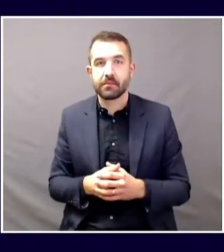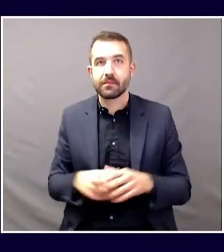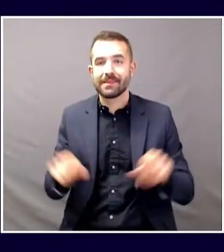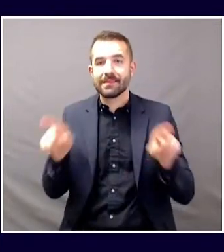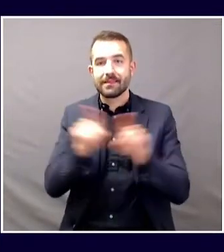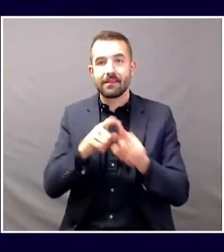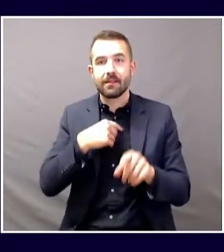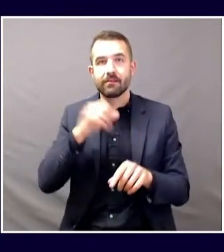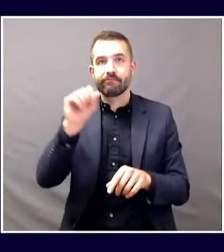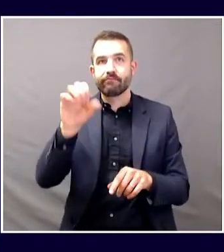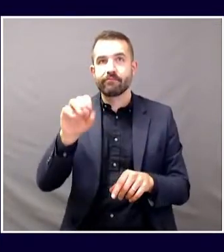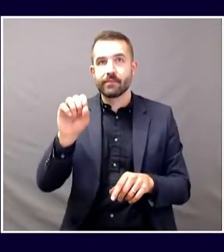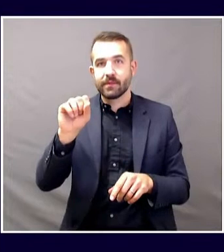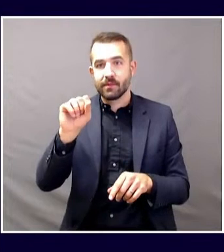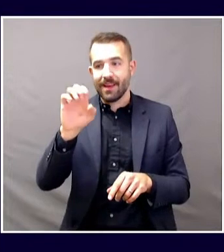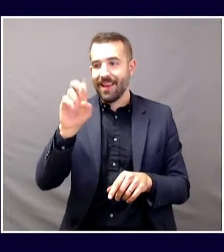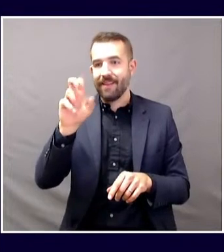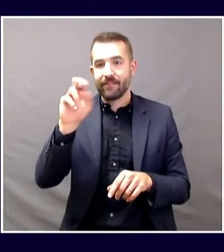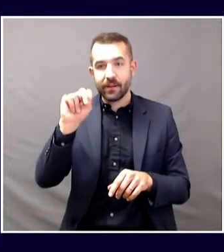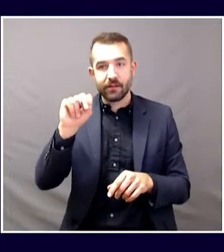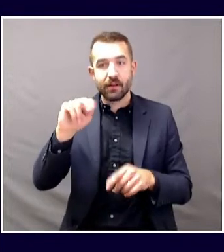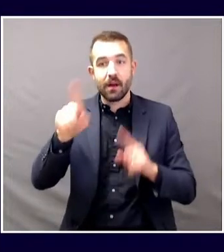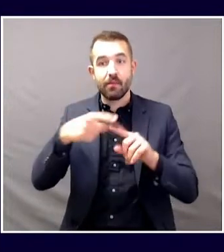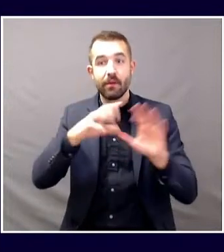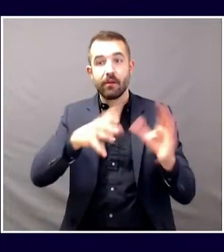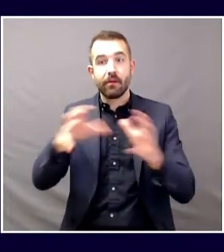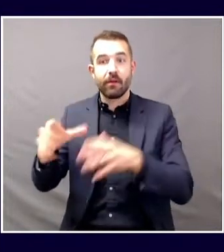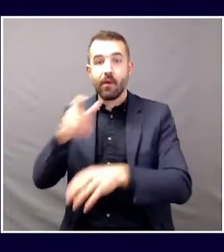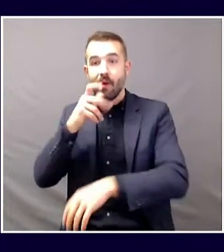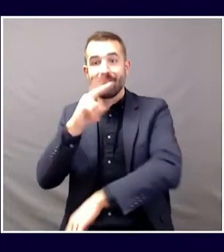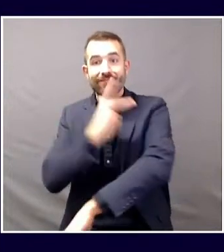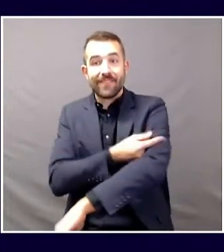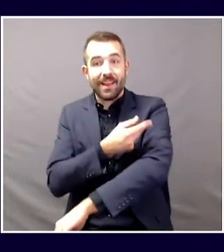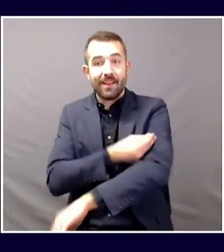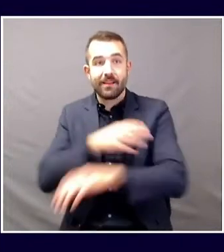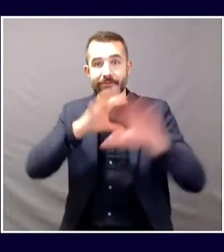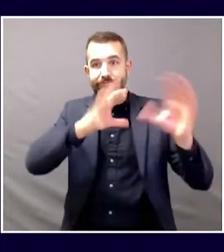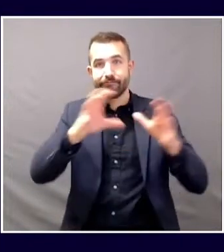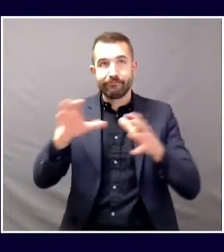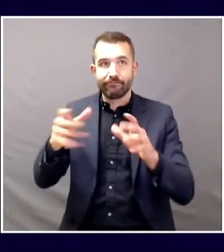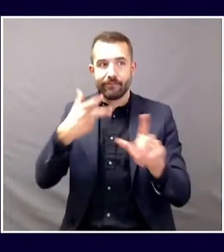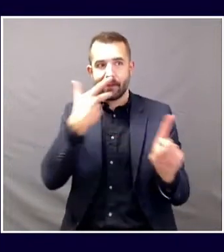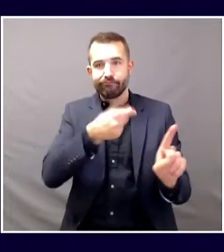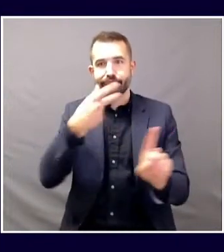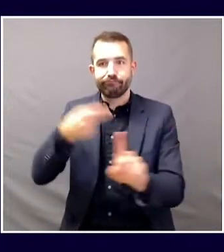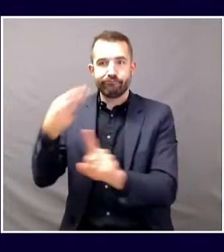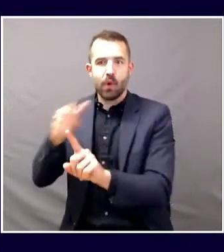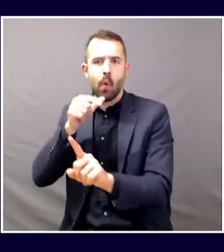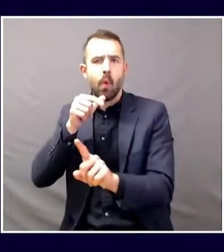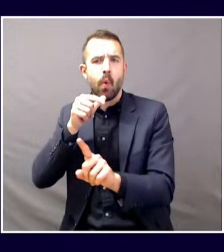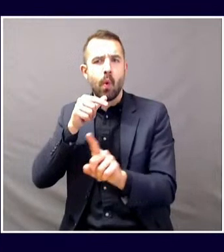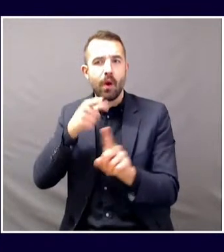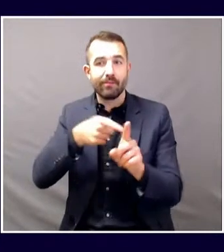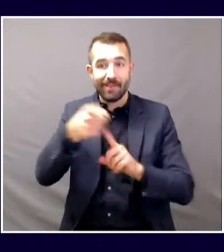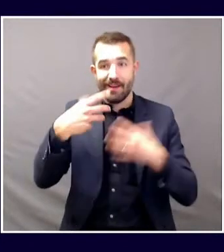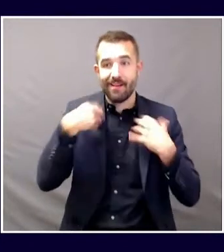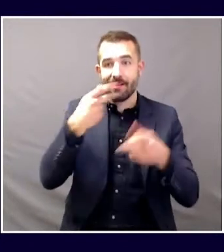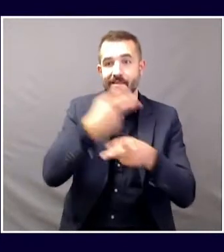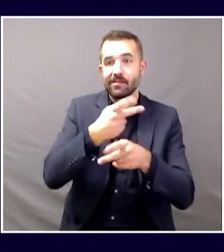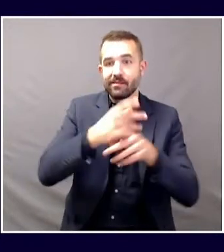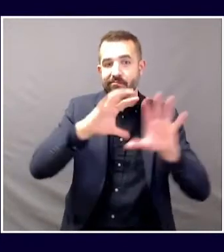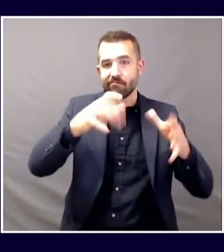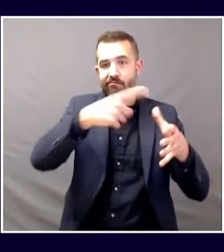of individuals and recipients of this vaccine will be healthcare systems for use in their highest risk